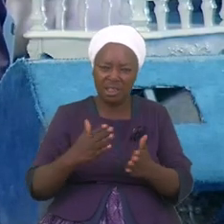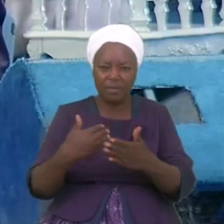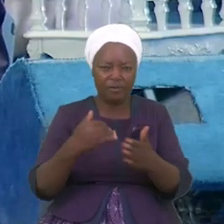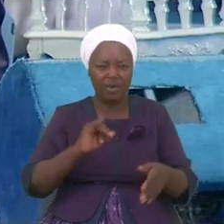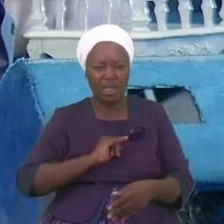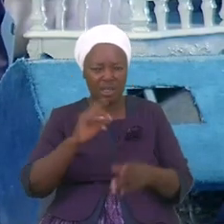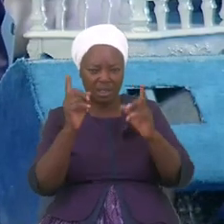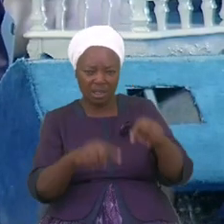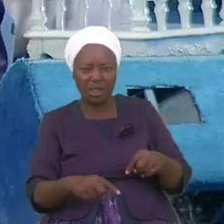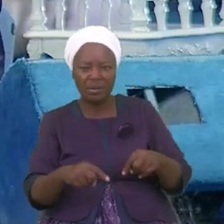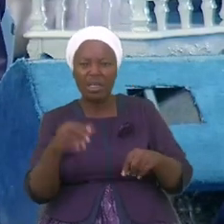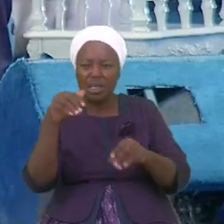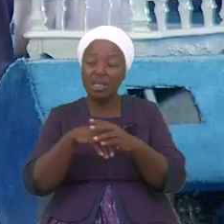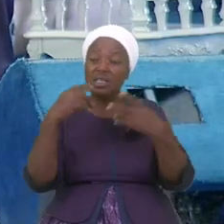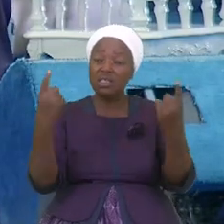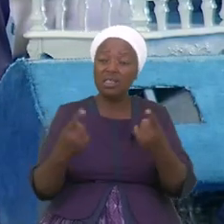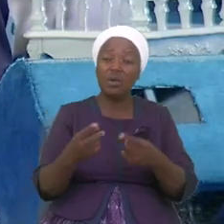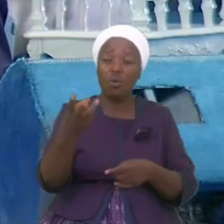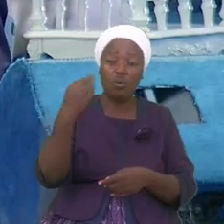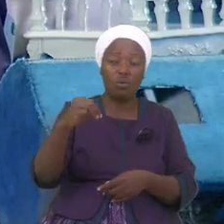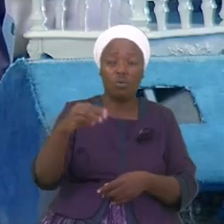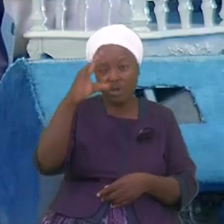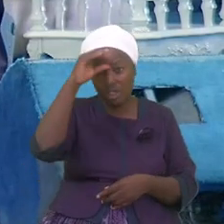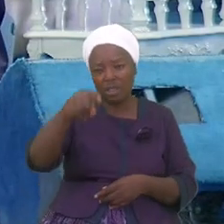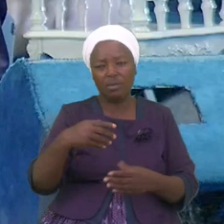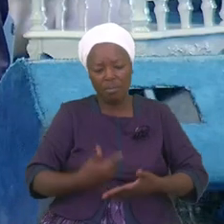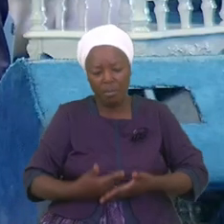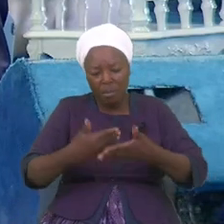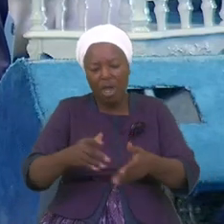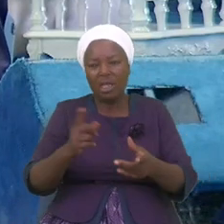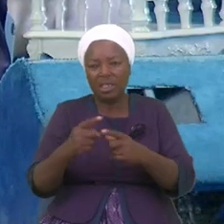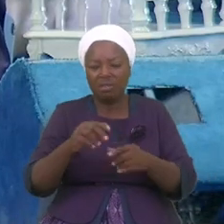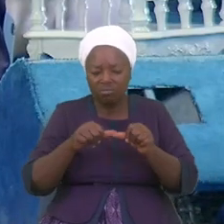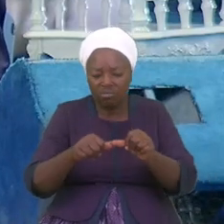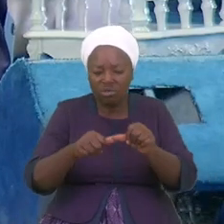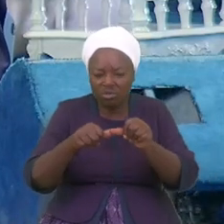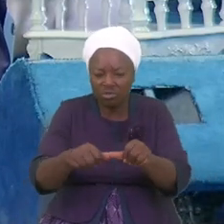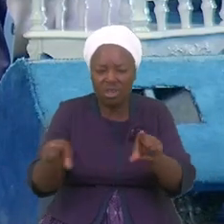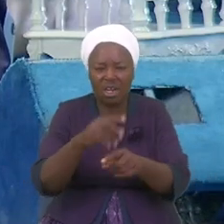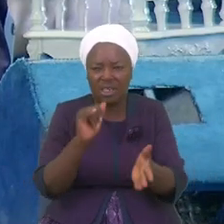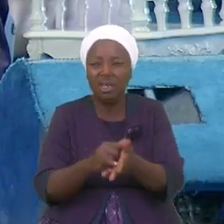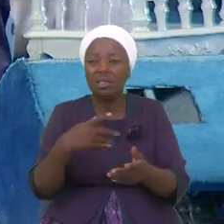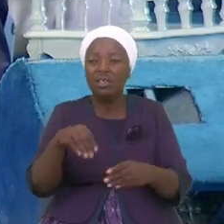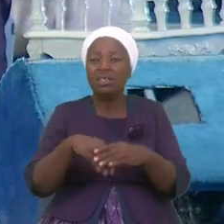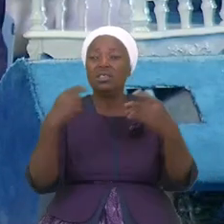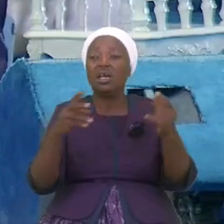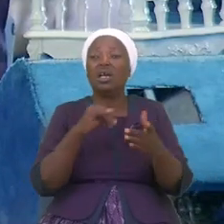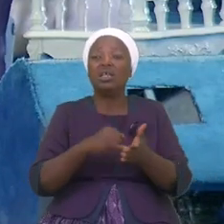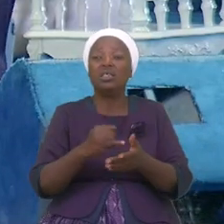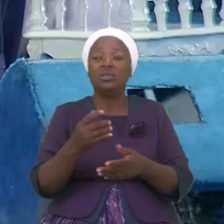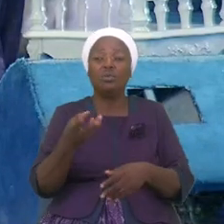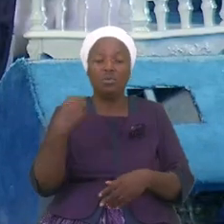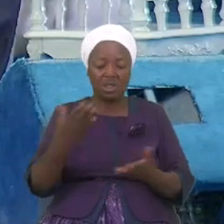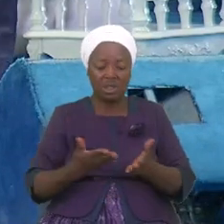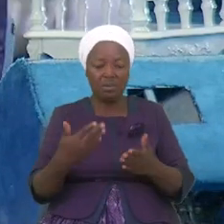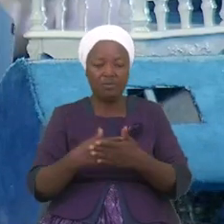he born? And then he continued, in sin, it was here before we came, and it affected us. I want you